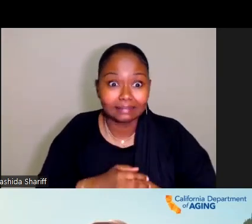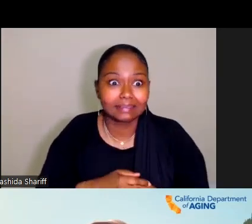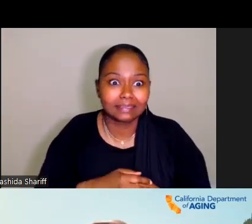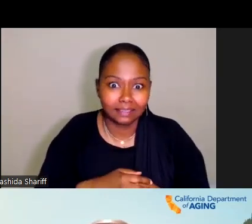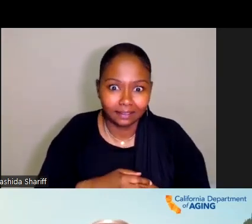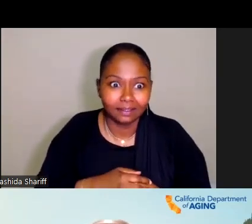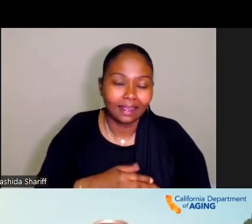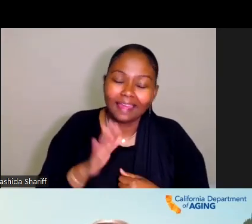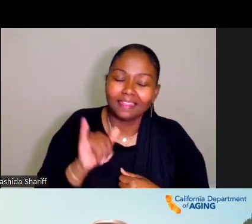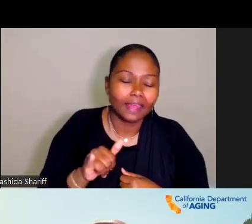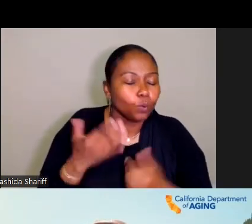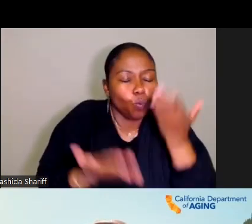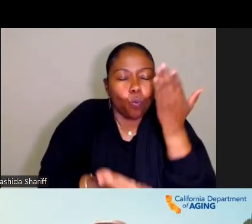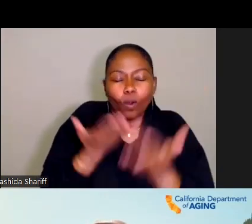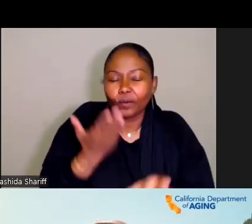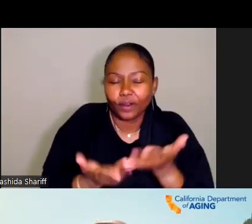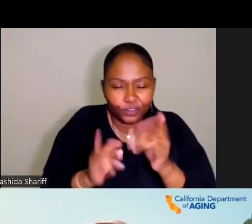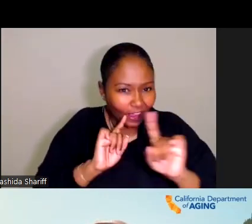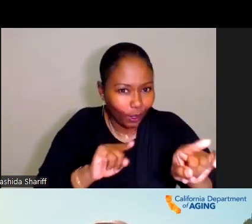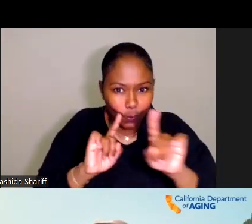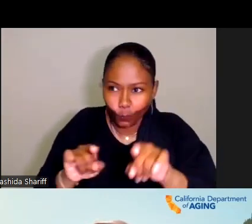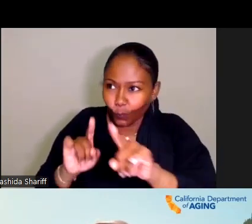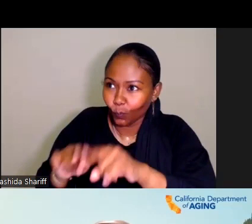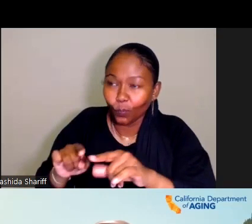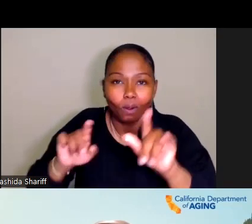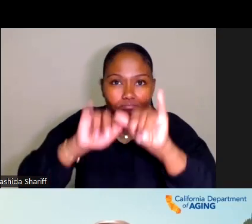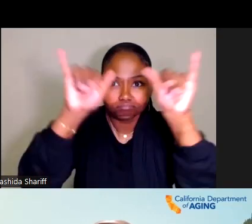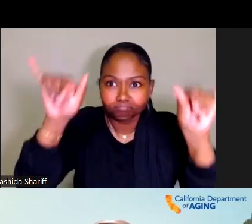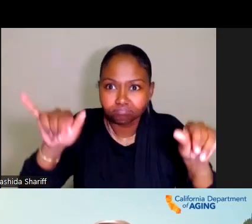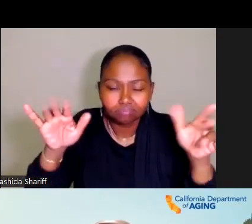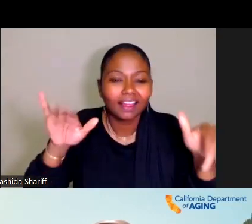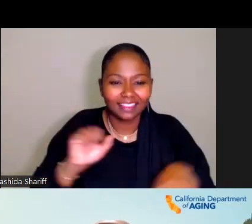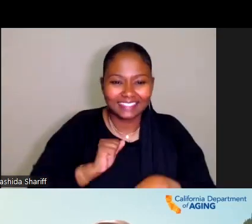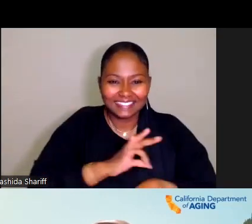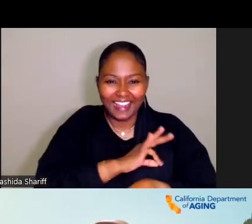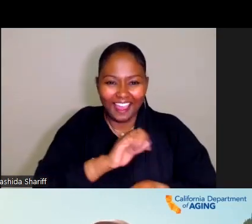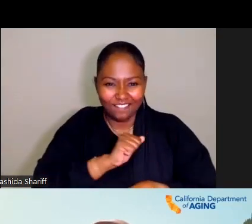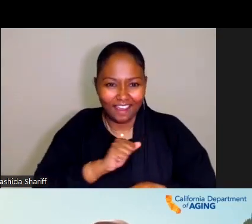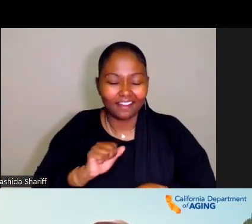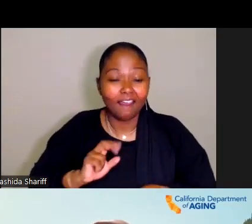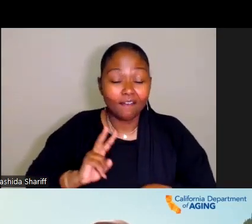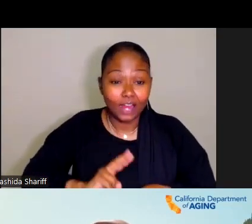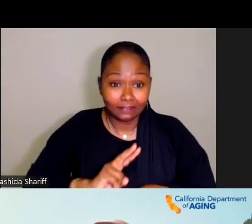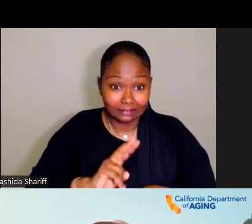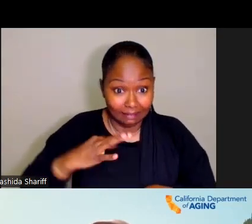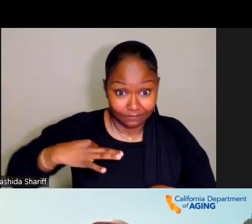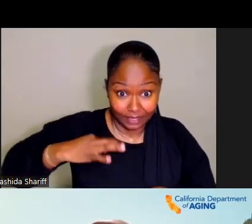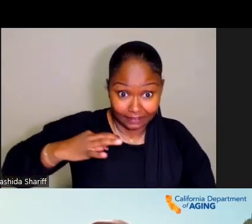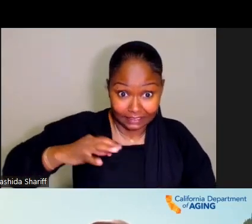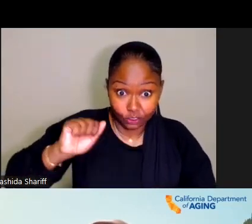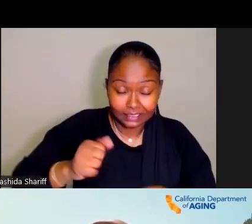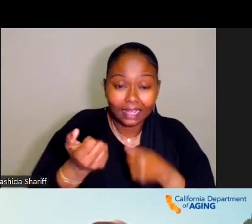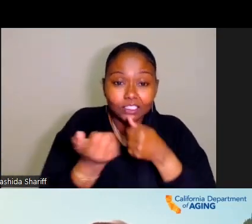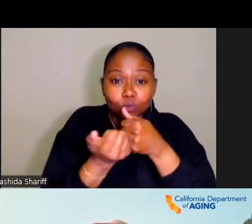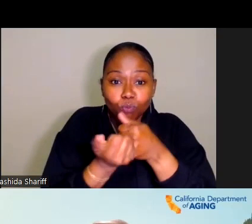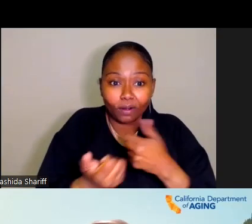that wherever they land, the staff and volunteers who support them have the information they need to